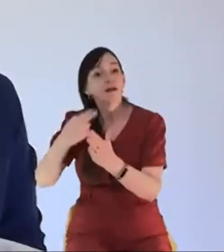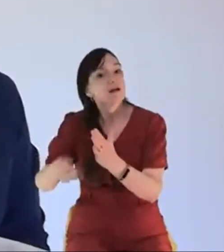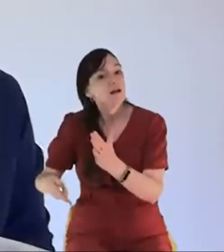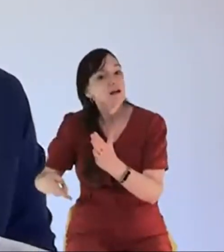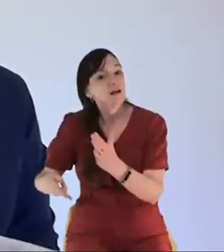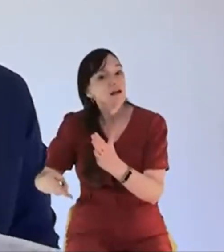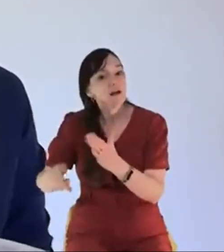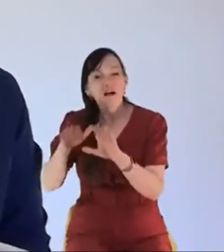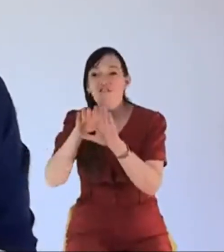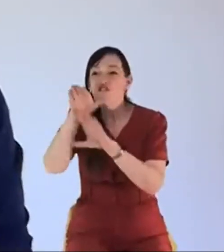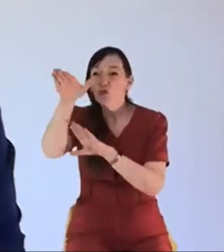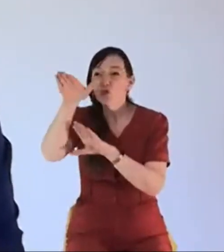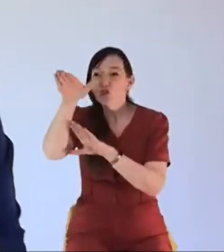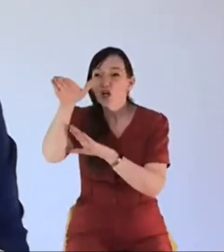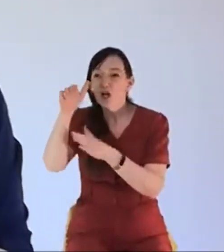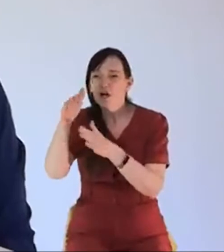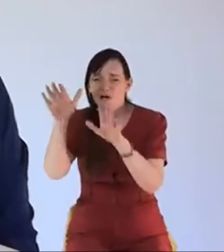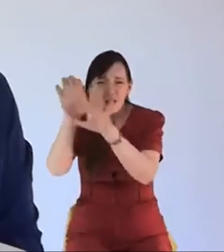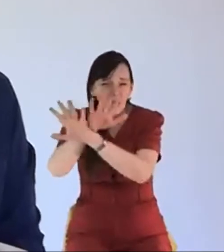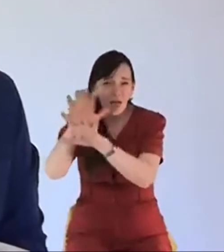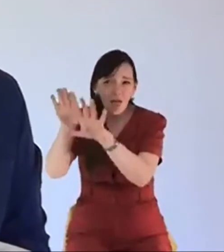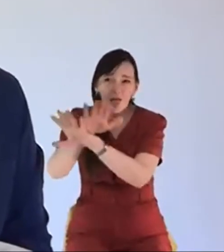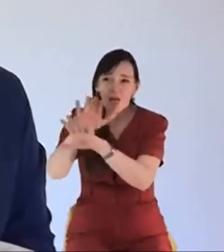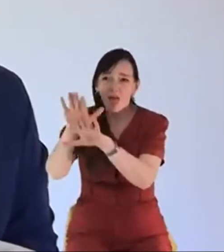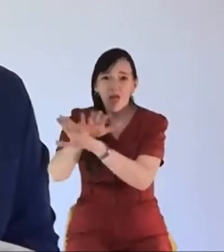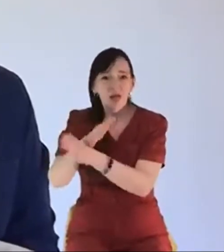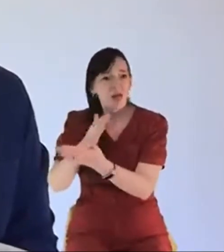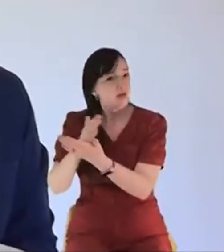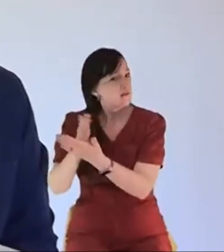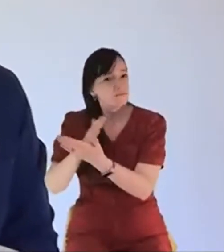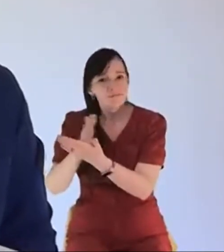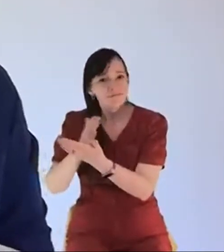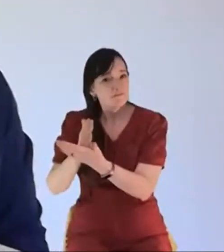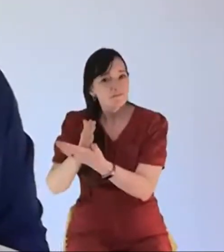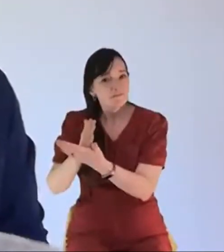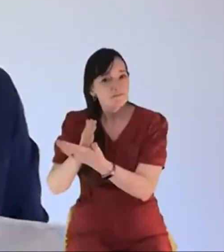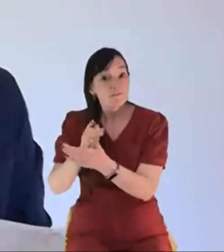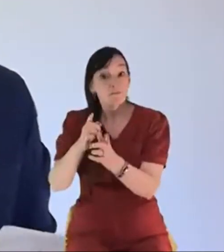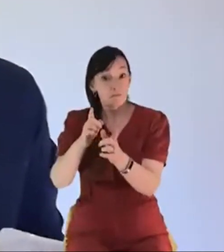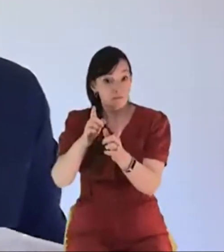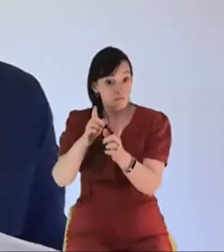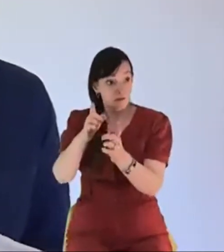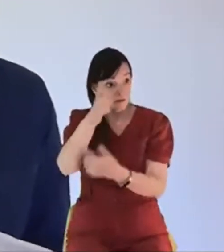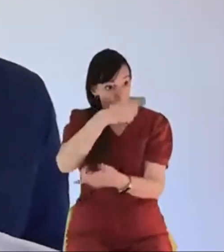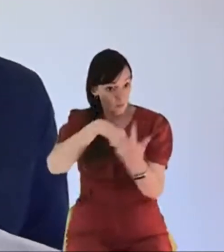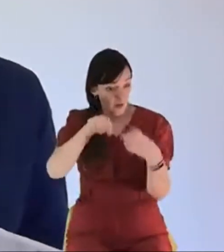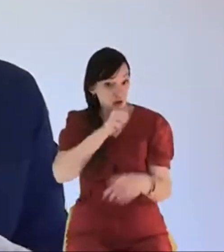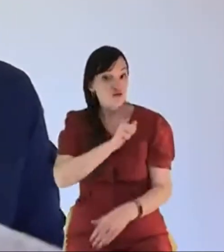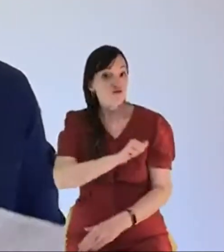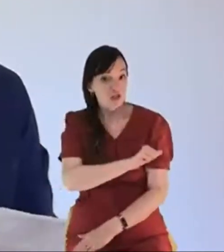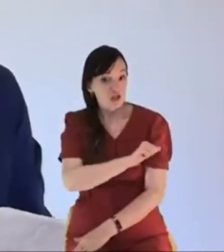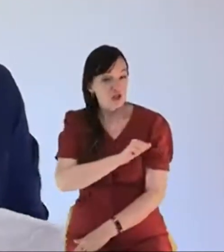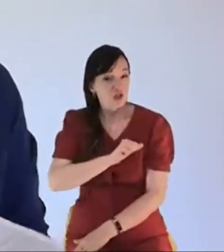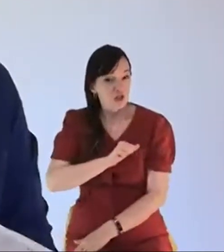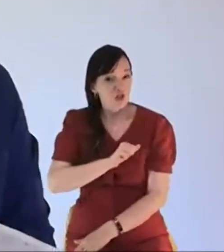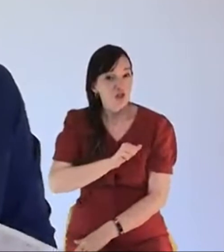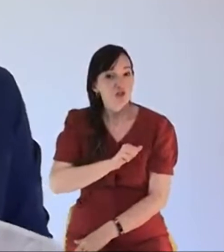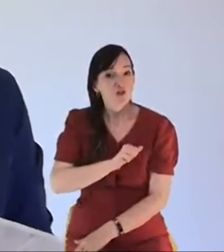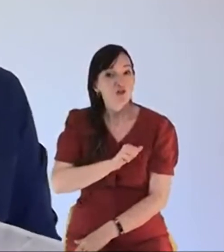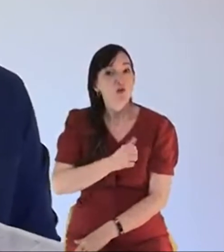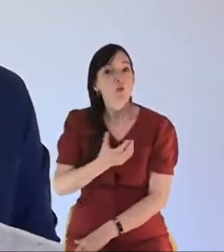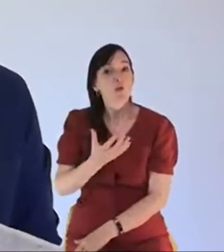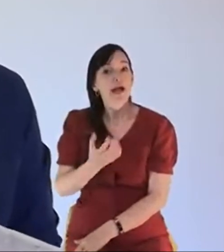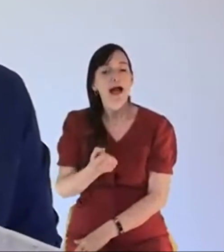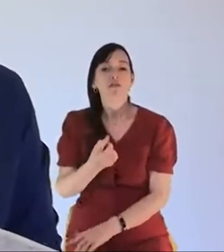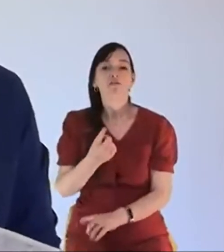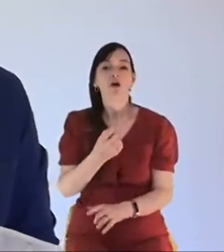The future Is very uncertain But if we are Christians We have What Paul